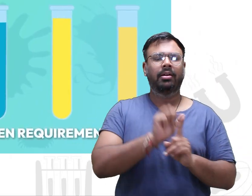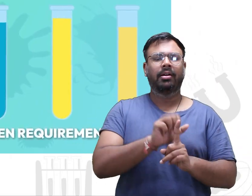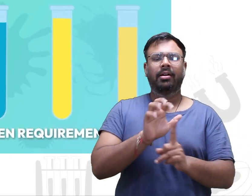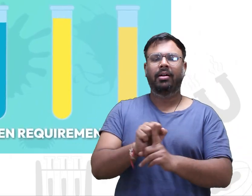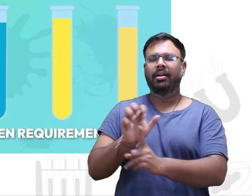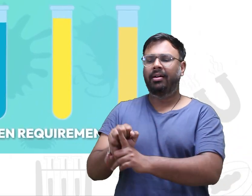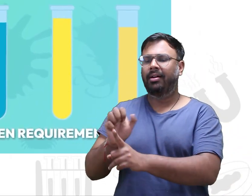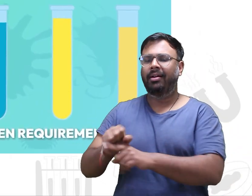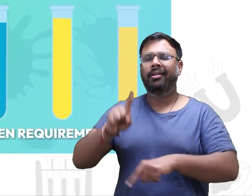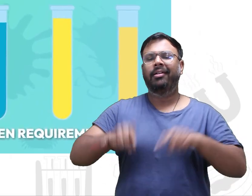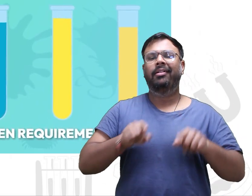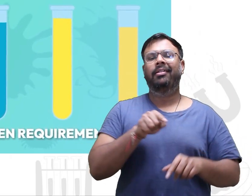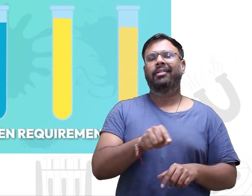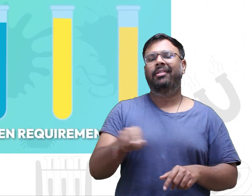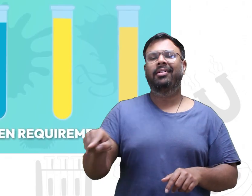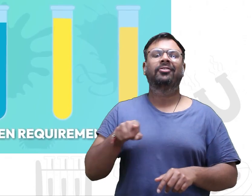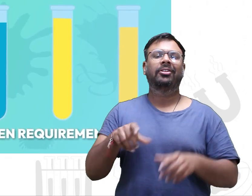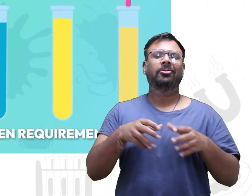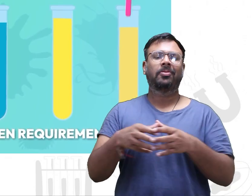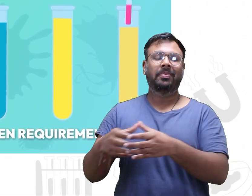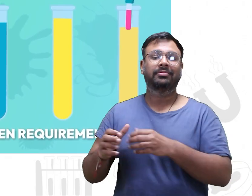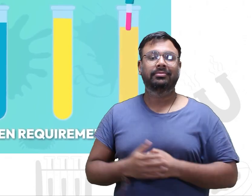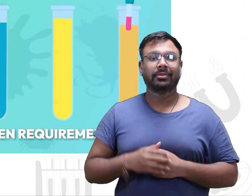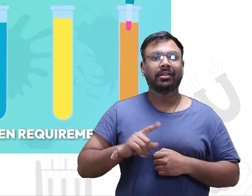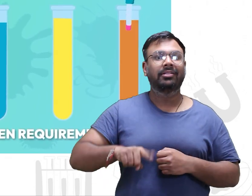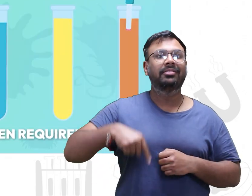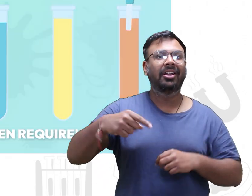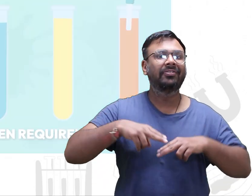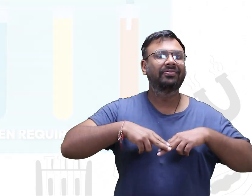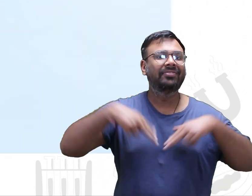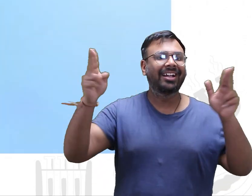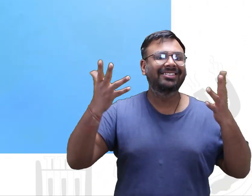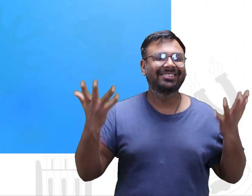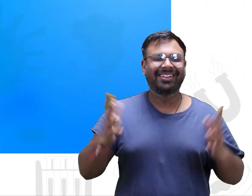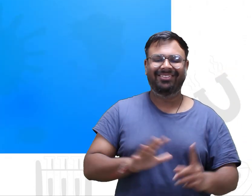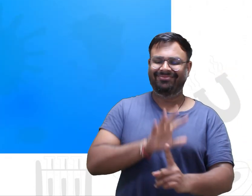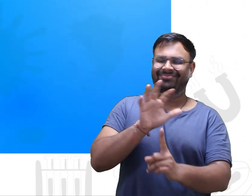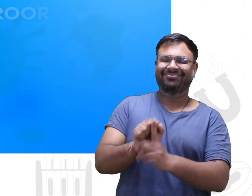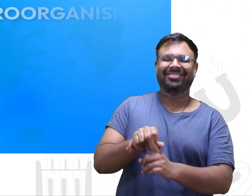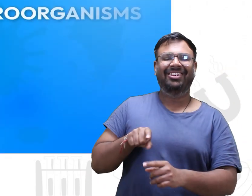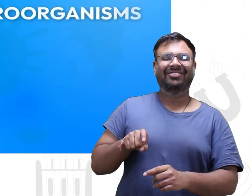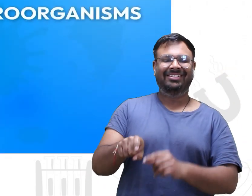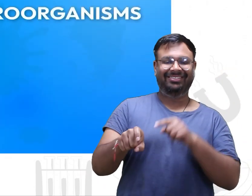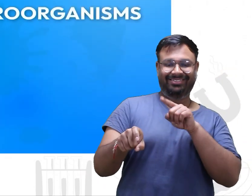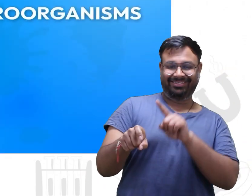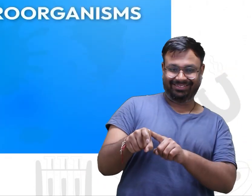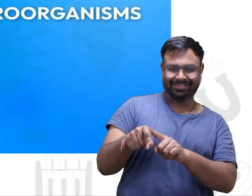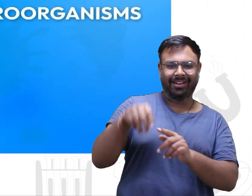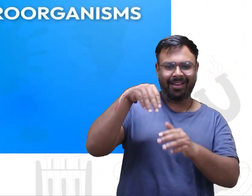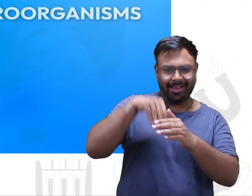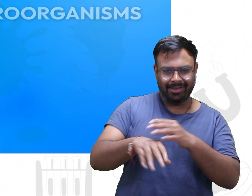of these reactions helps us to characterize and differentiate various groups of microbes. Our final step is to